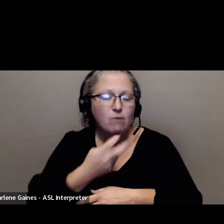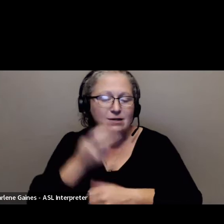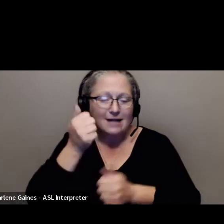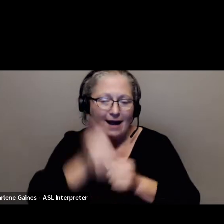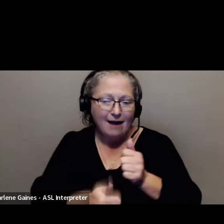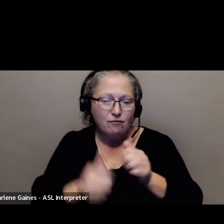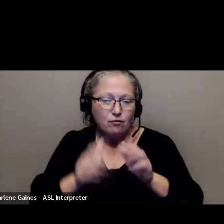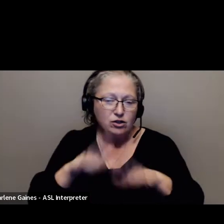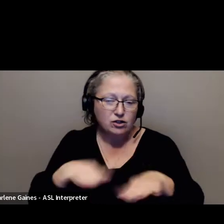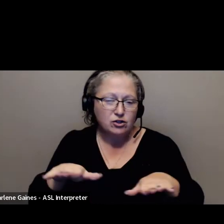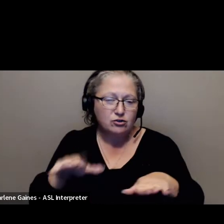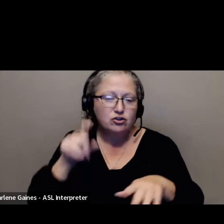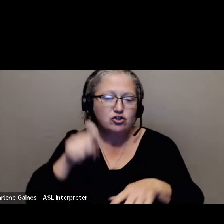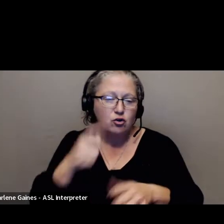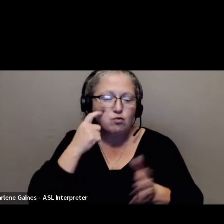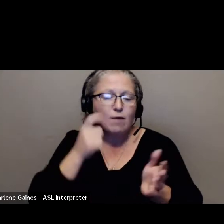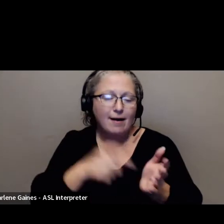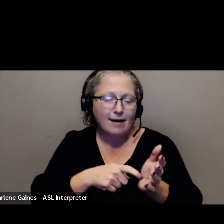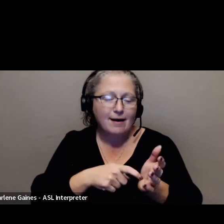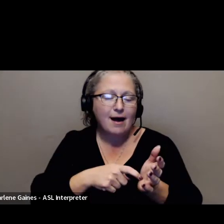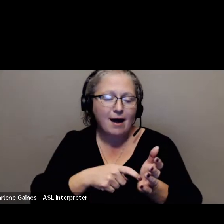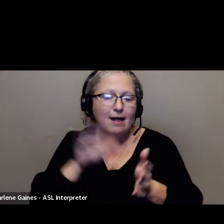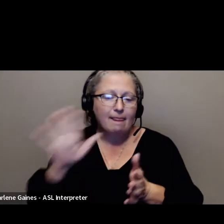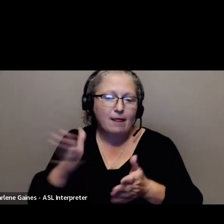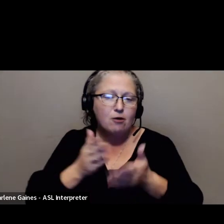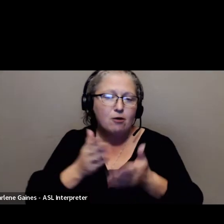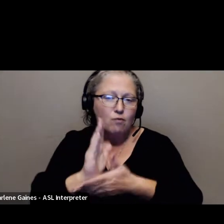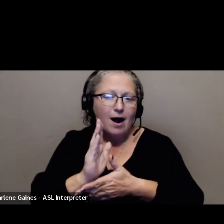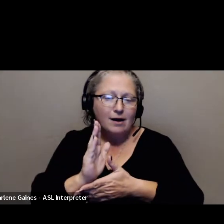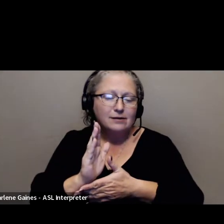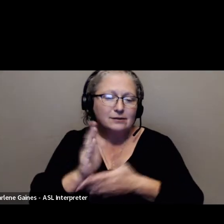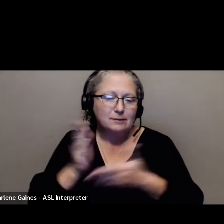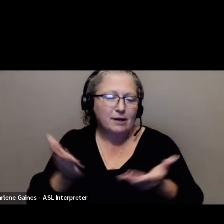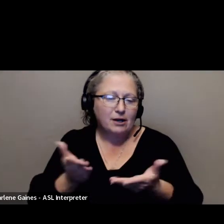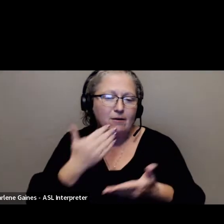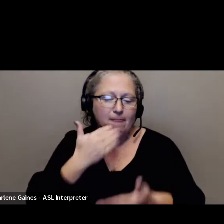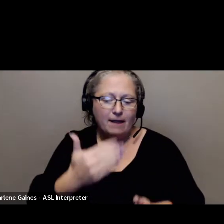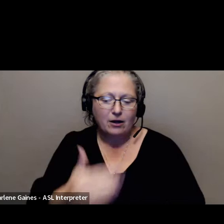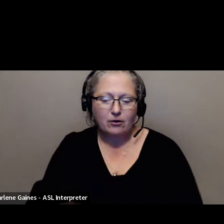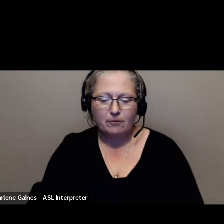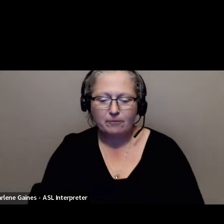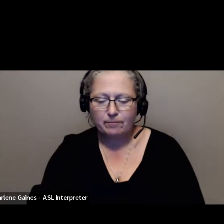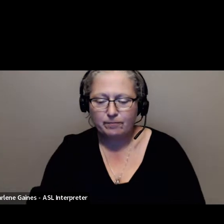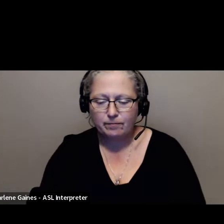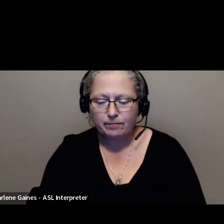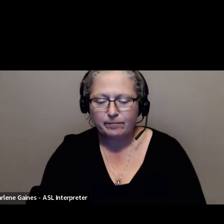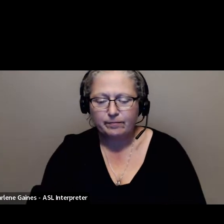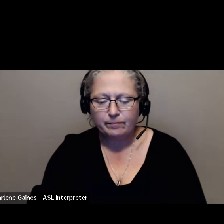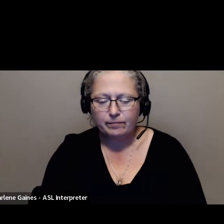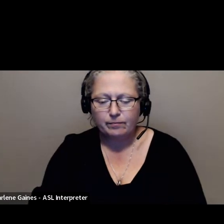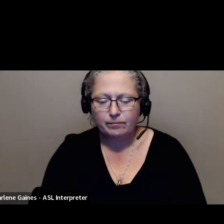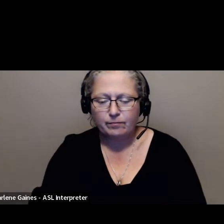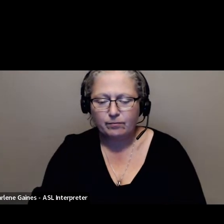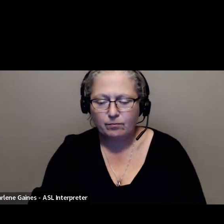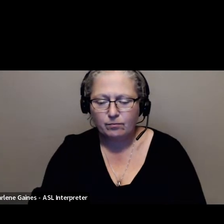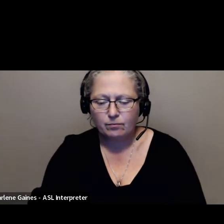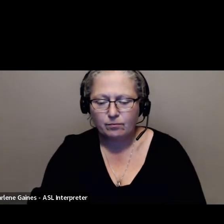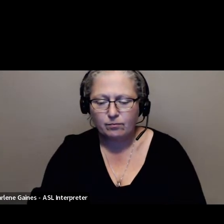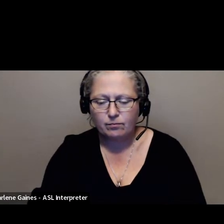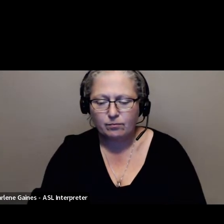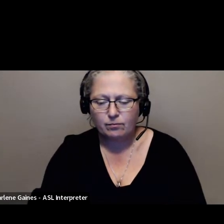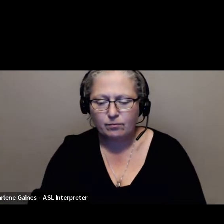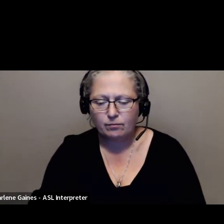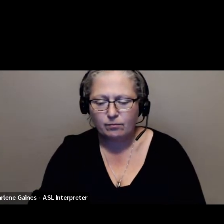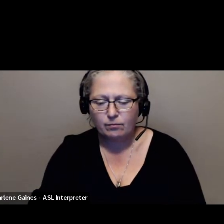kid should recognize their right to exist. Thank you. Thank you. Next speaker